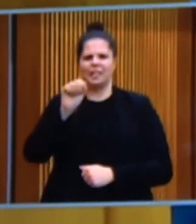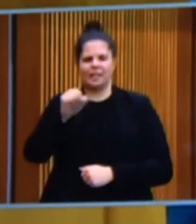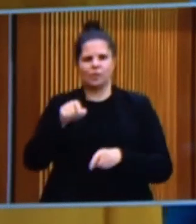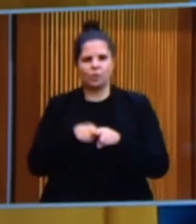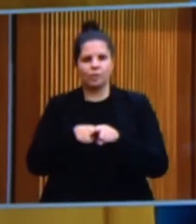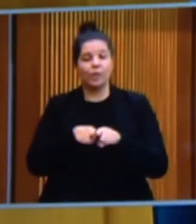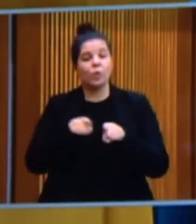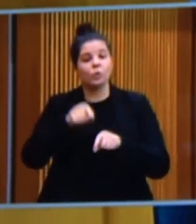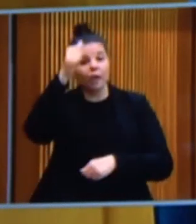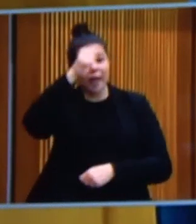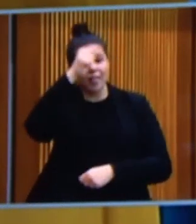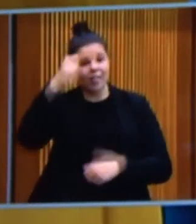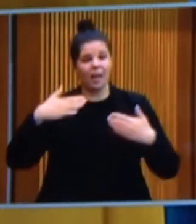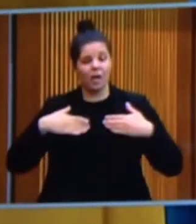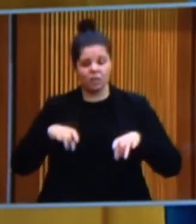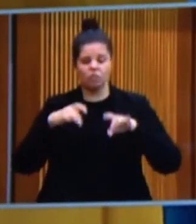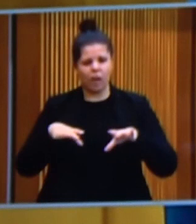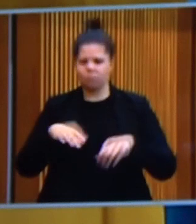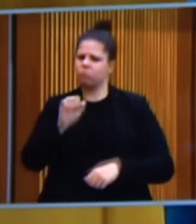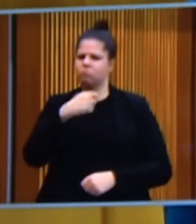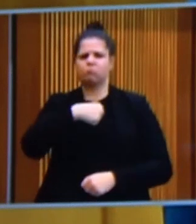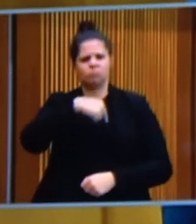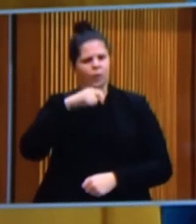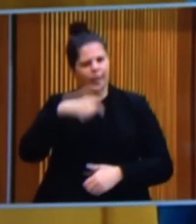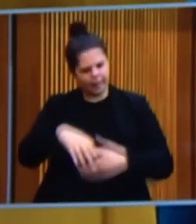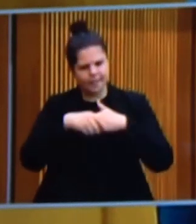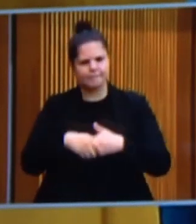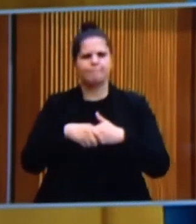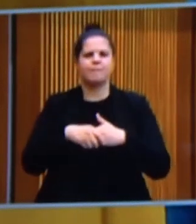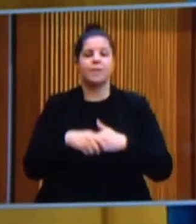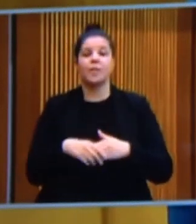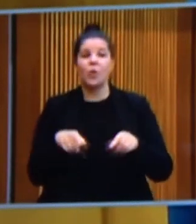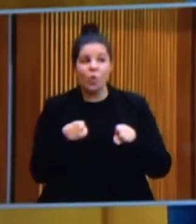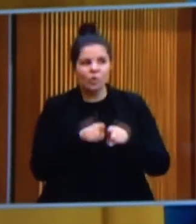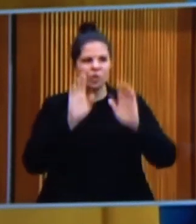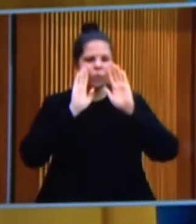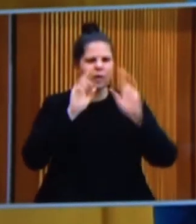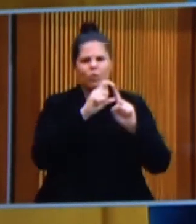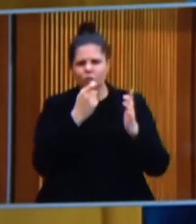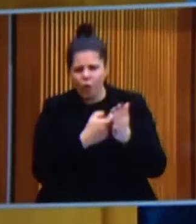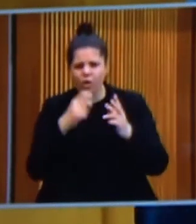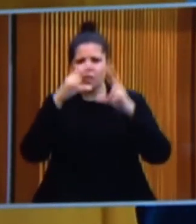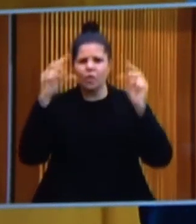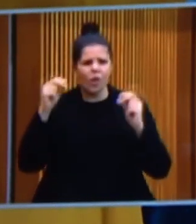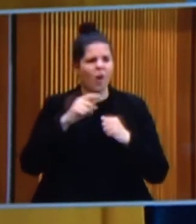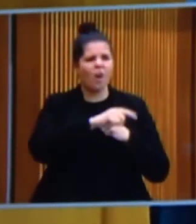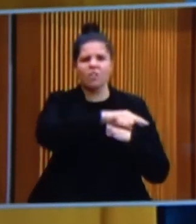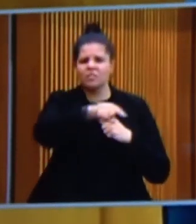Catholic Health Australia has committed to that. And we've had support from our magnificent doctors and nurses with